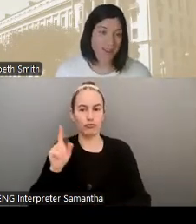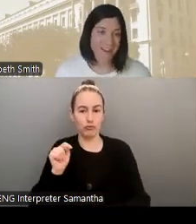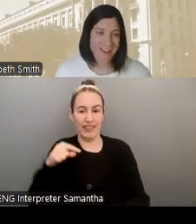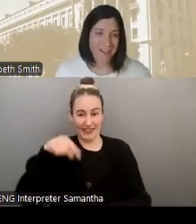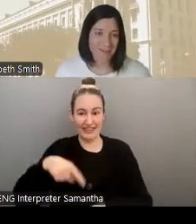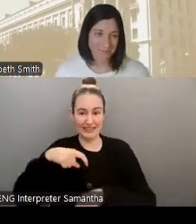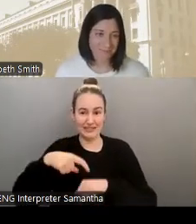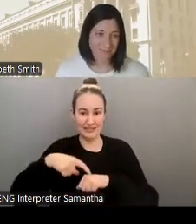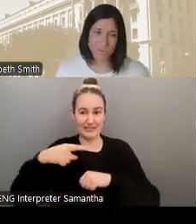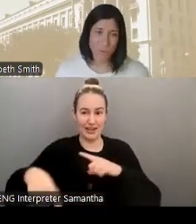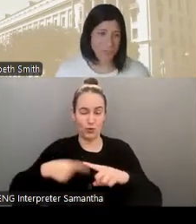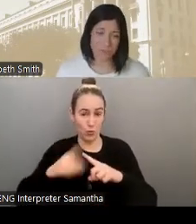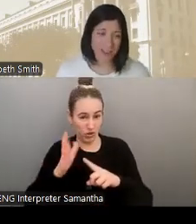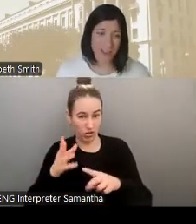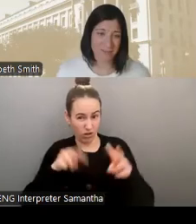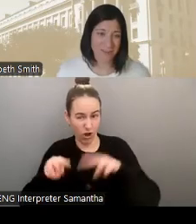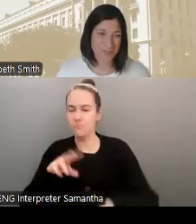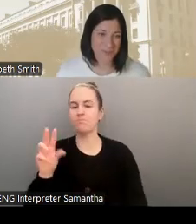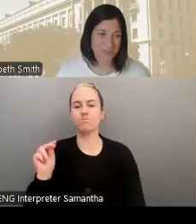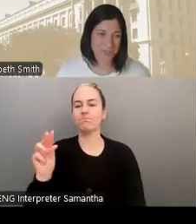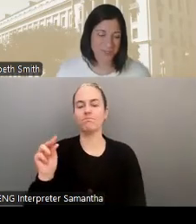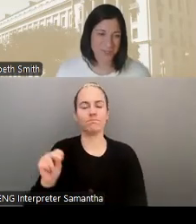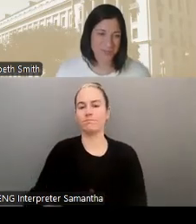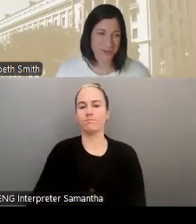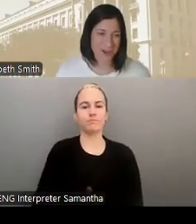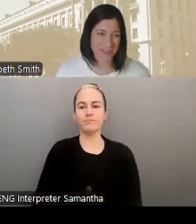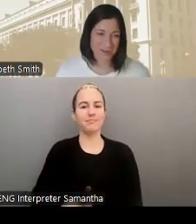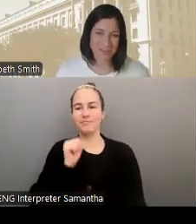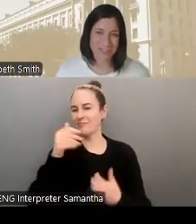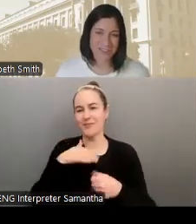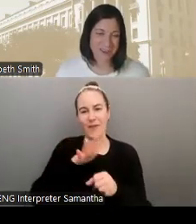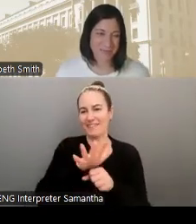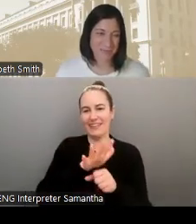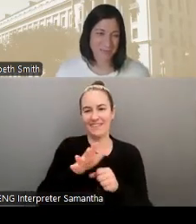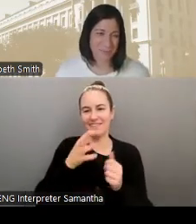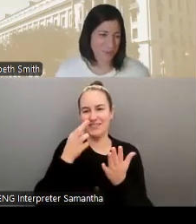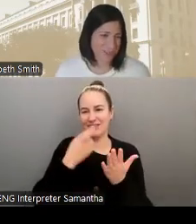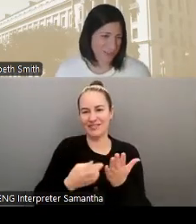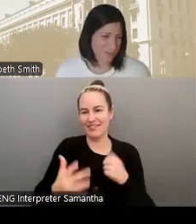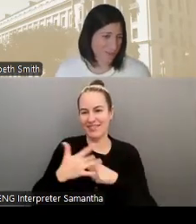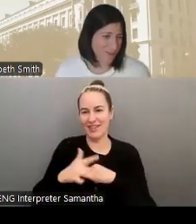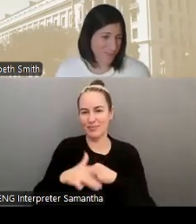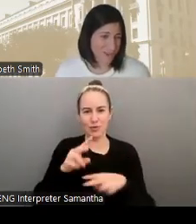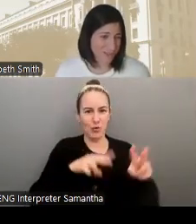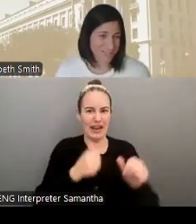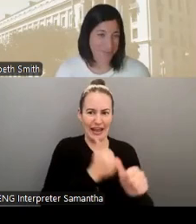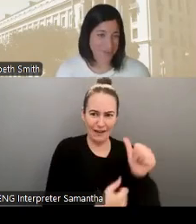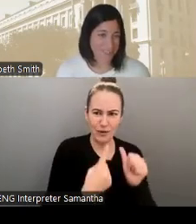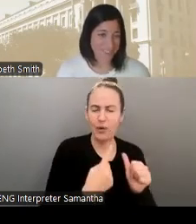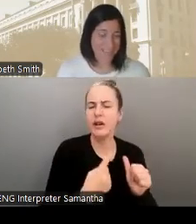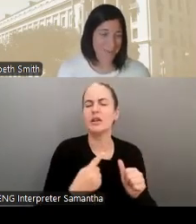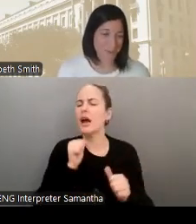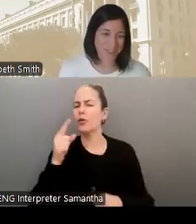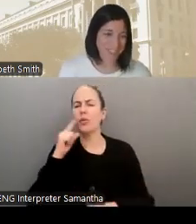no. We do not have enough resources to audit everybody, nor do I think everybody wants to be audited. As